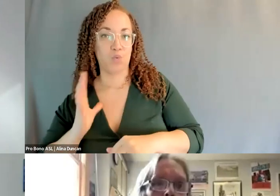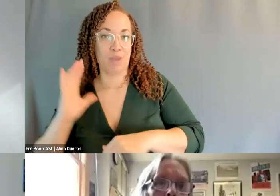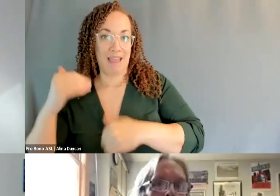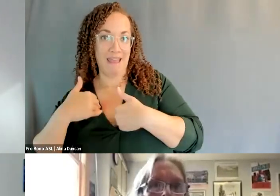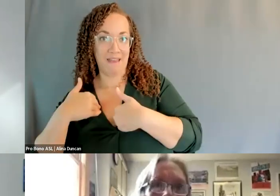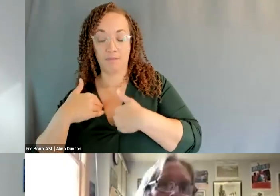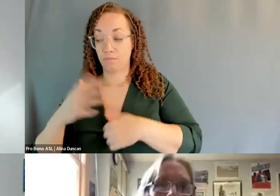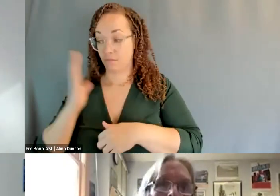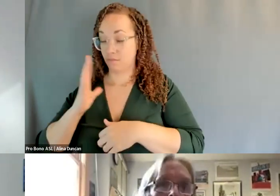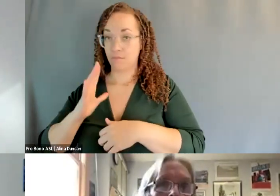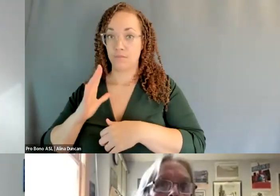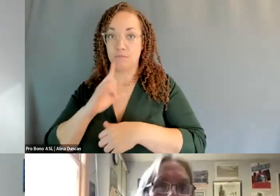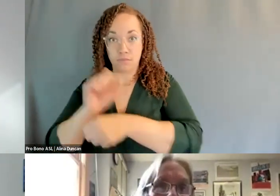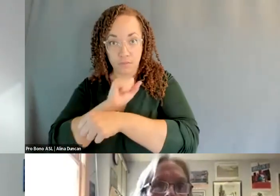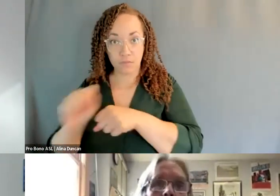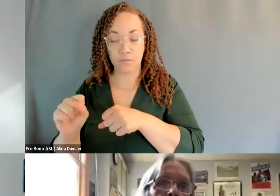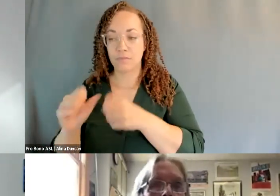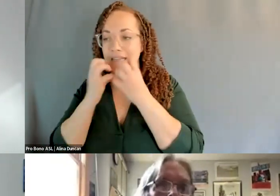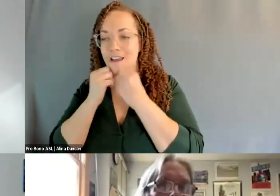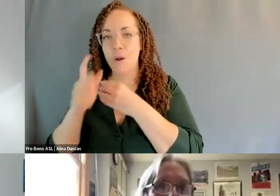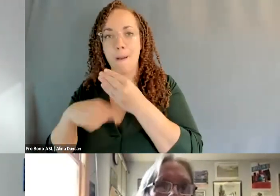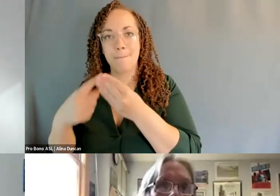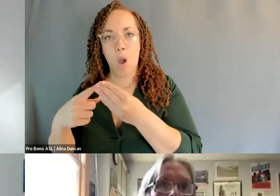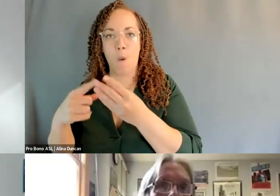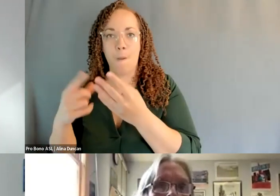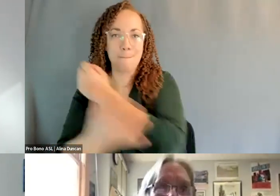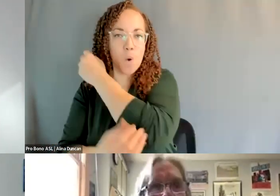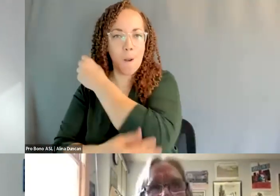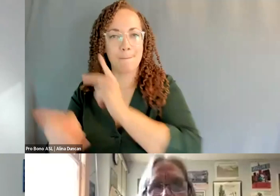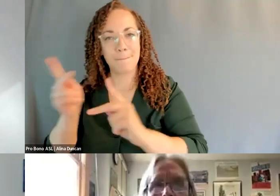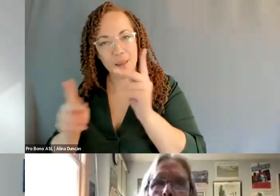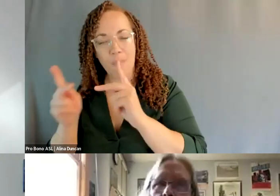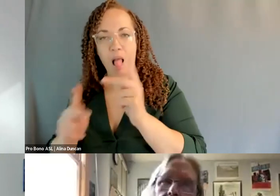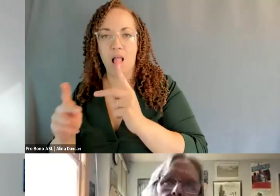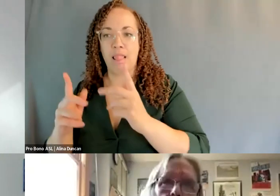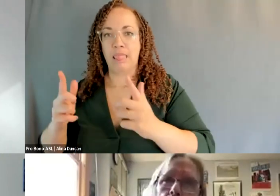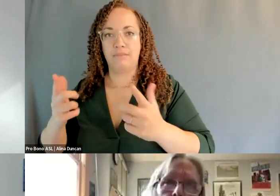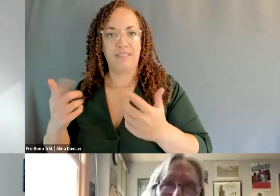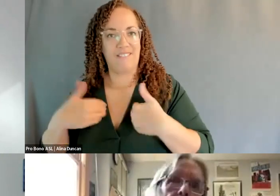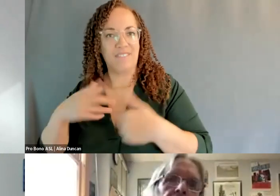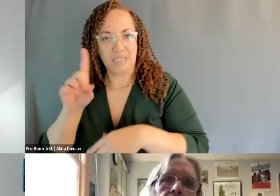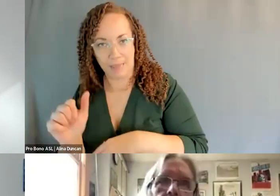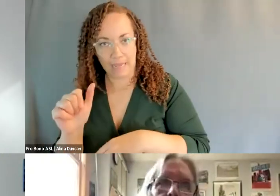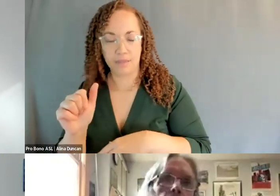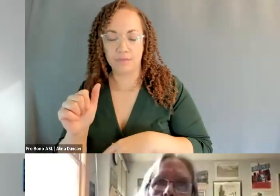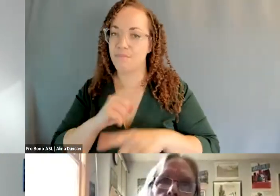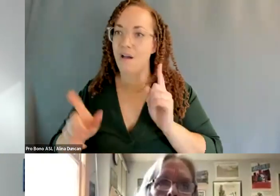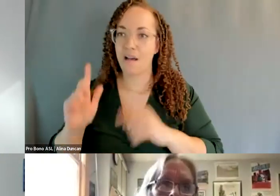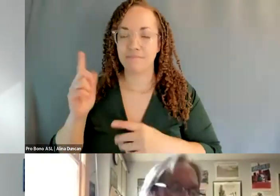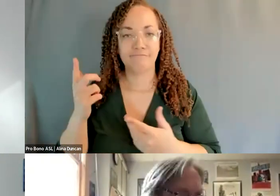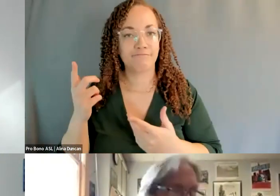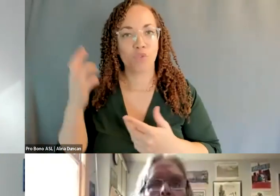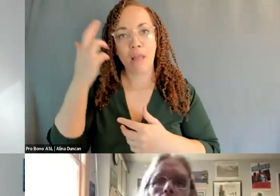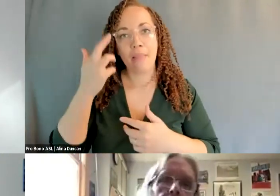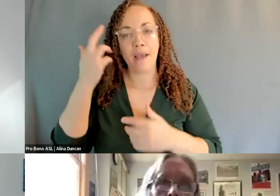about poor people with a disability and them living in the community. And we found that to be just too expensive for